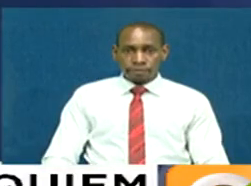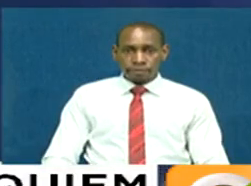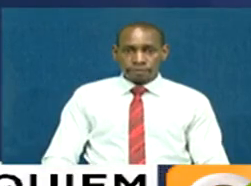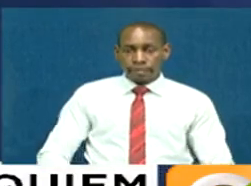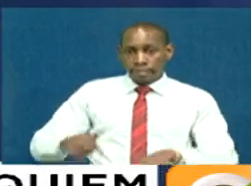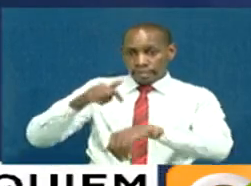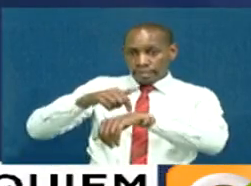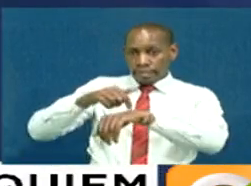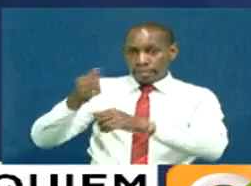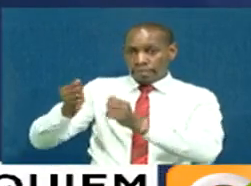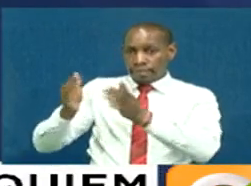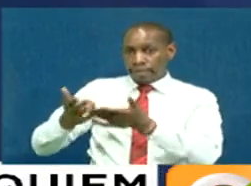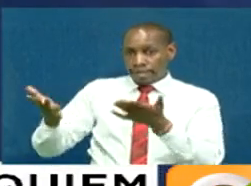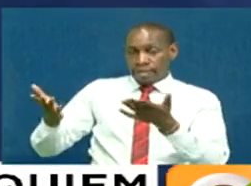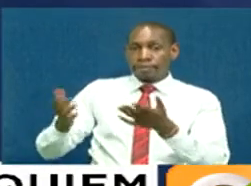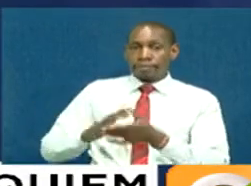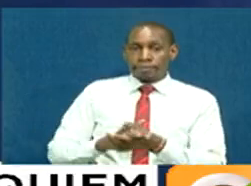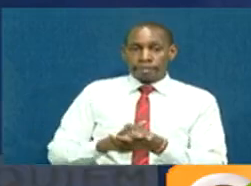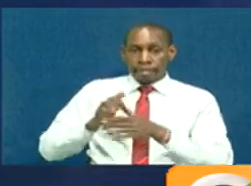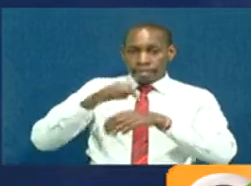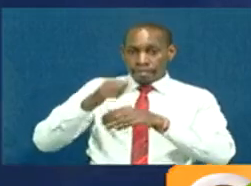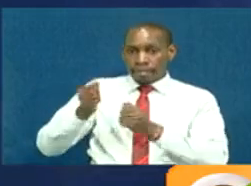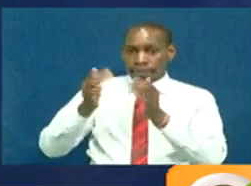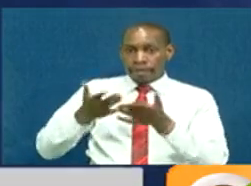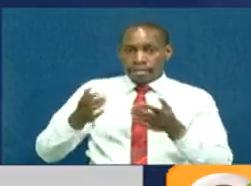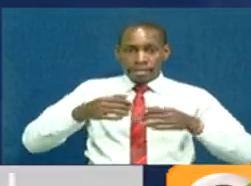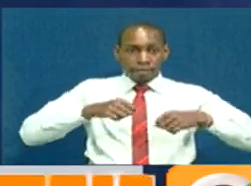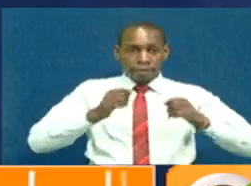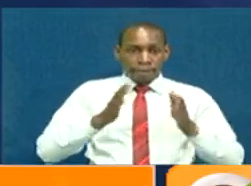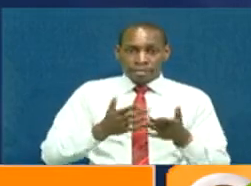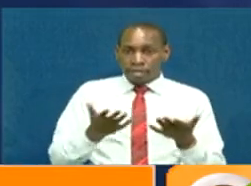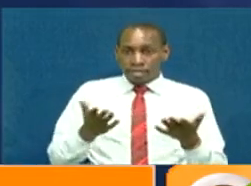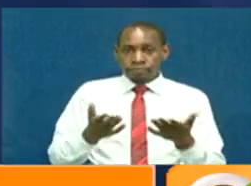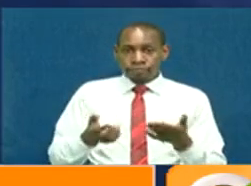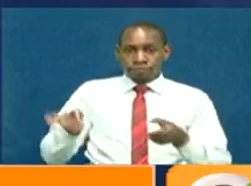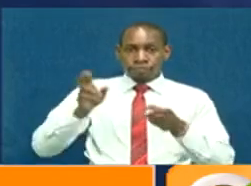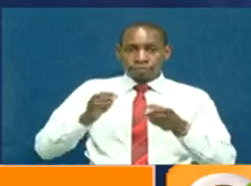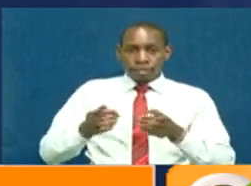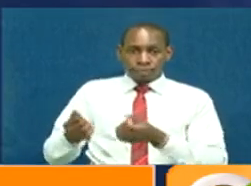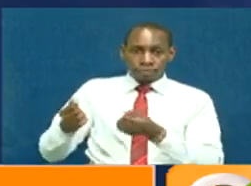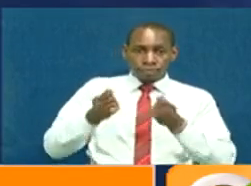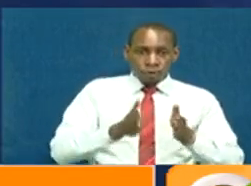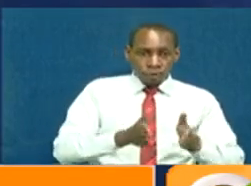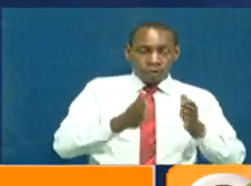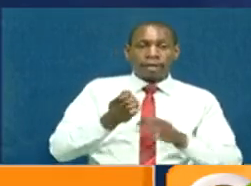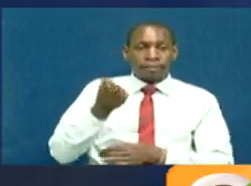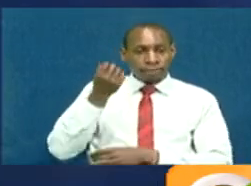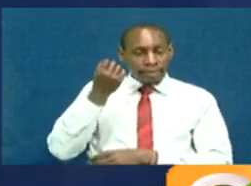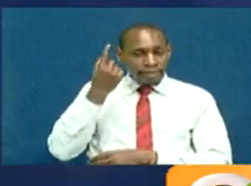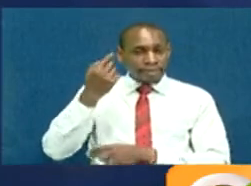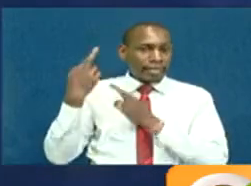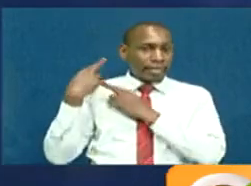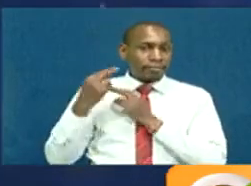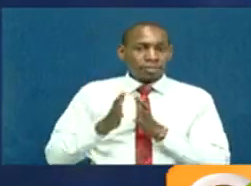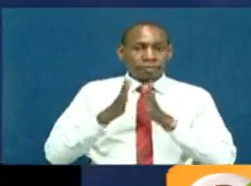Wakati dereva yoyote ama mwendeshaji gari ama pikipiki yuko katika barabarani, aelewe jukumu kubwa